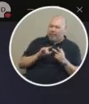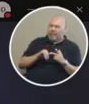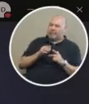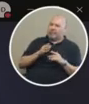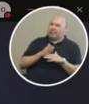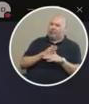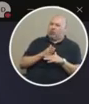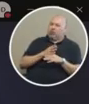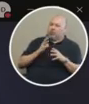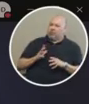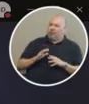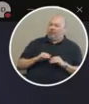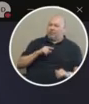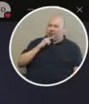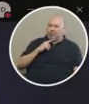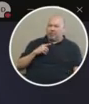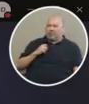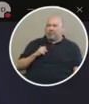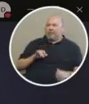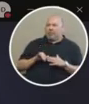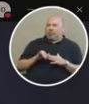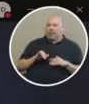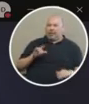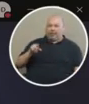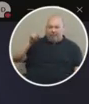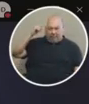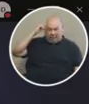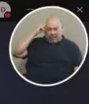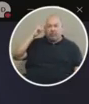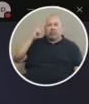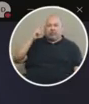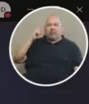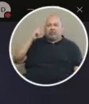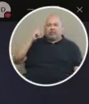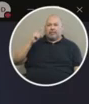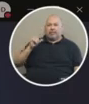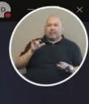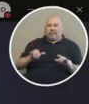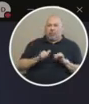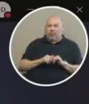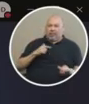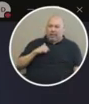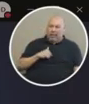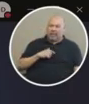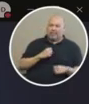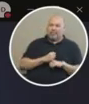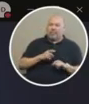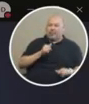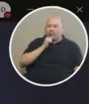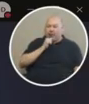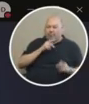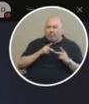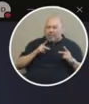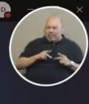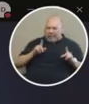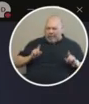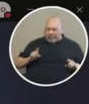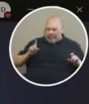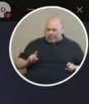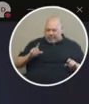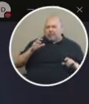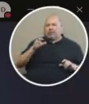partnership, a public-private partnership with the federal government, the state, us, and many private facilities and testing